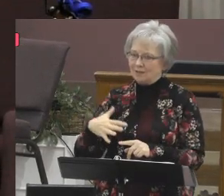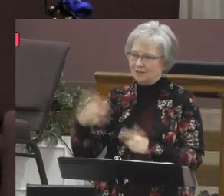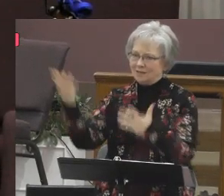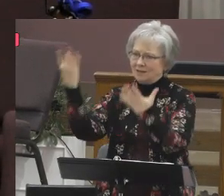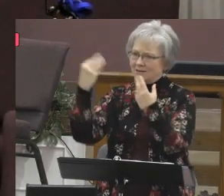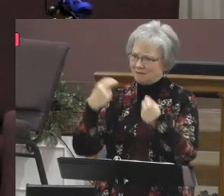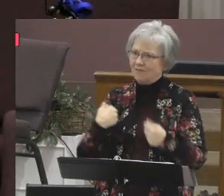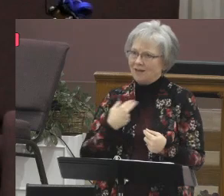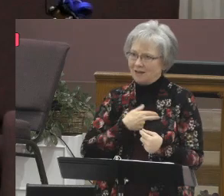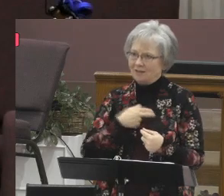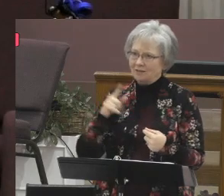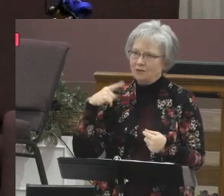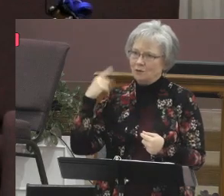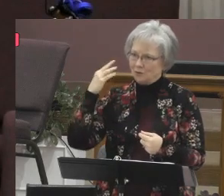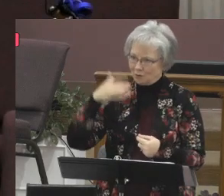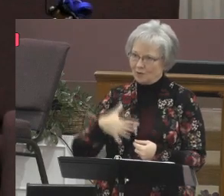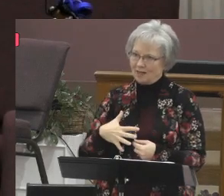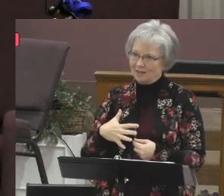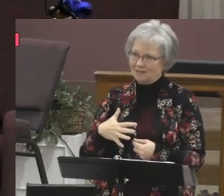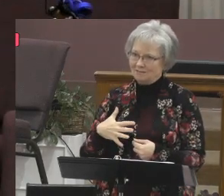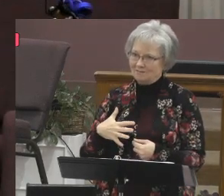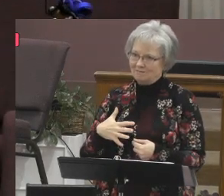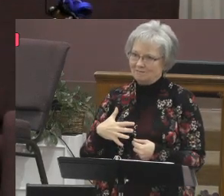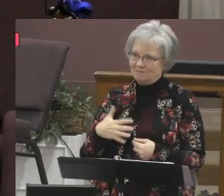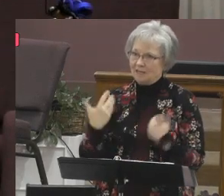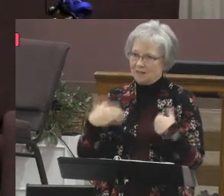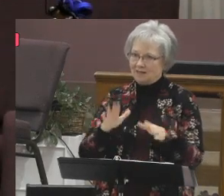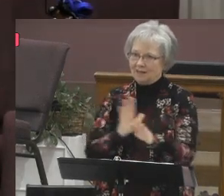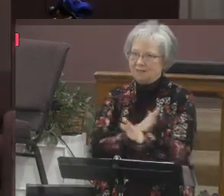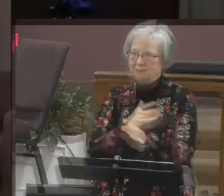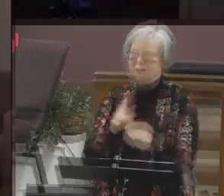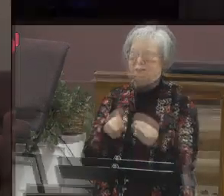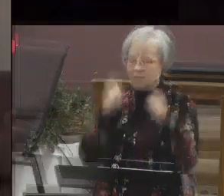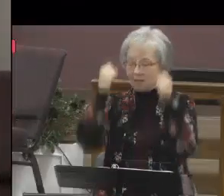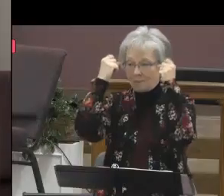us. Let's sing about that amazing grace.